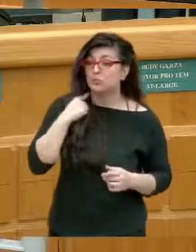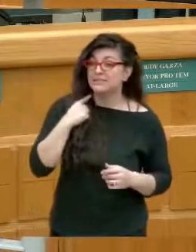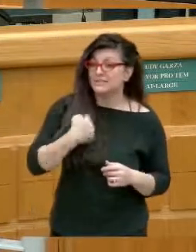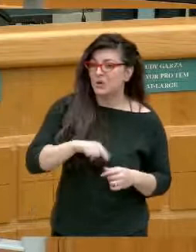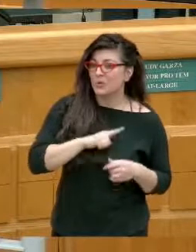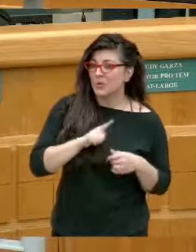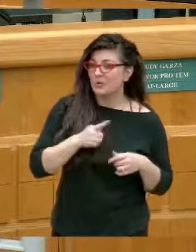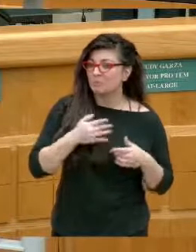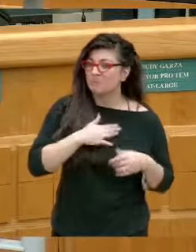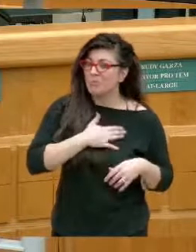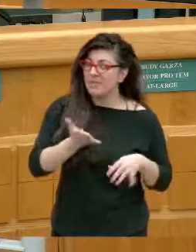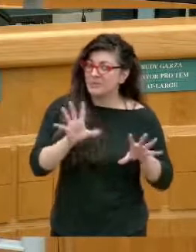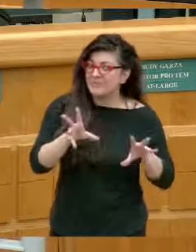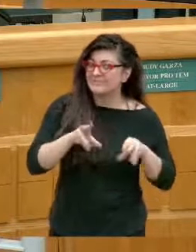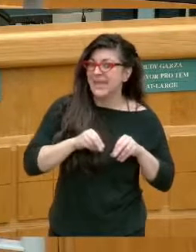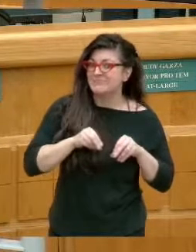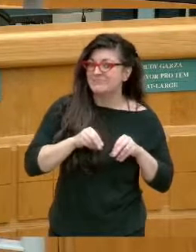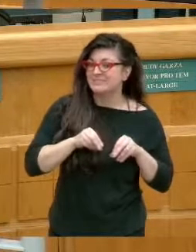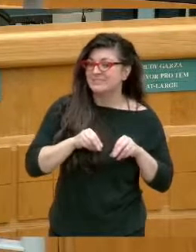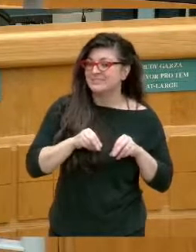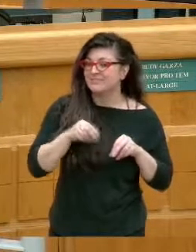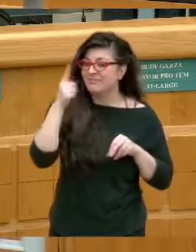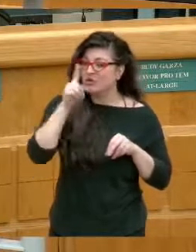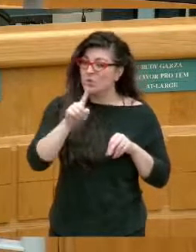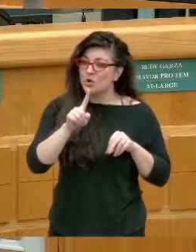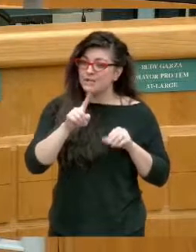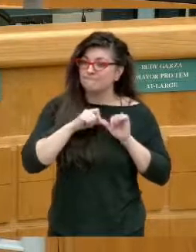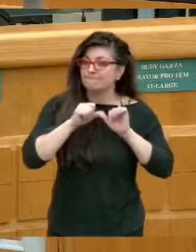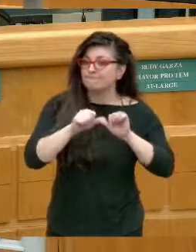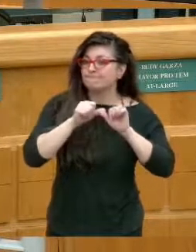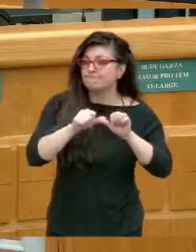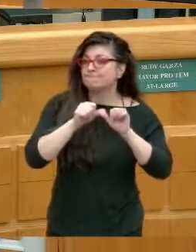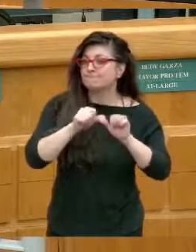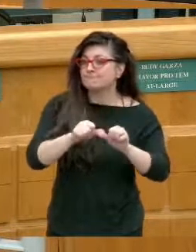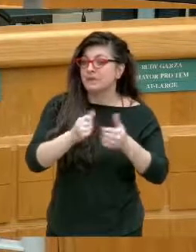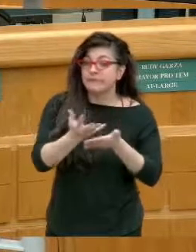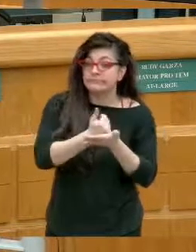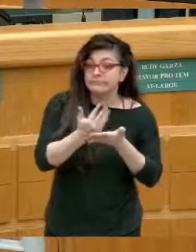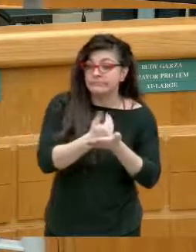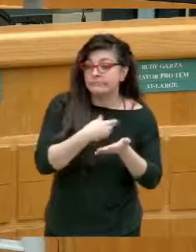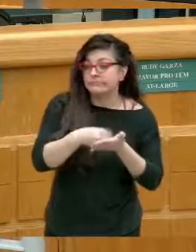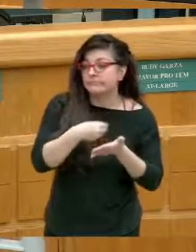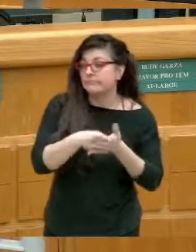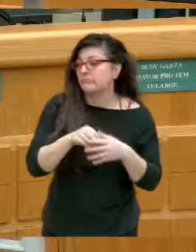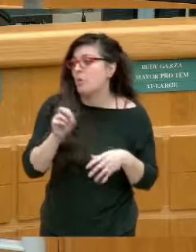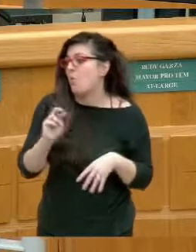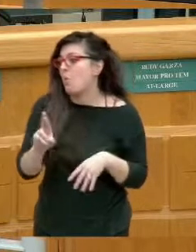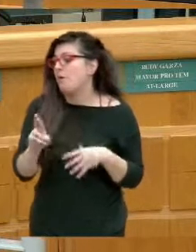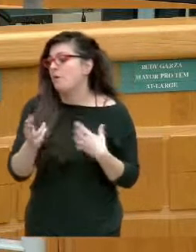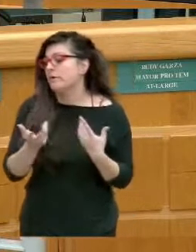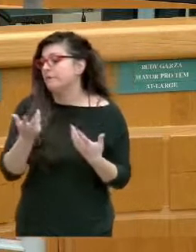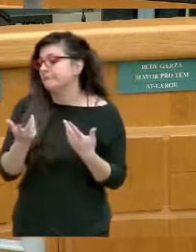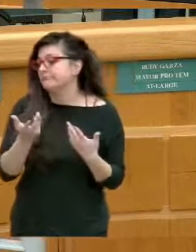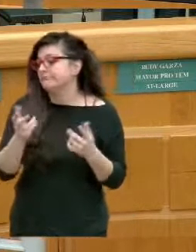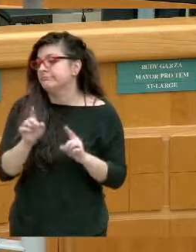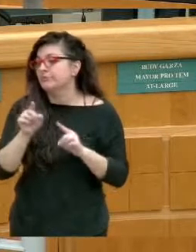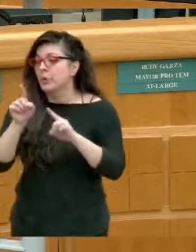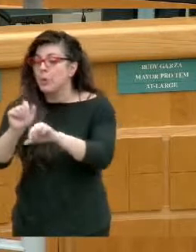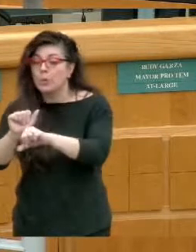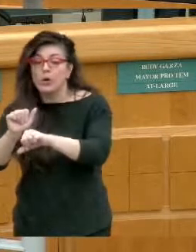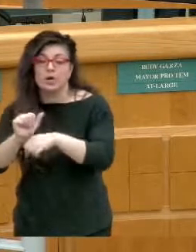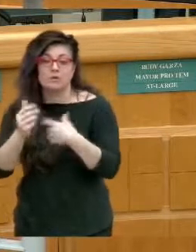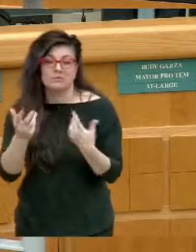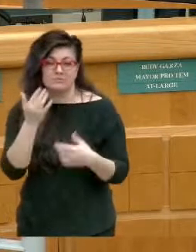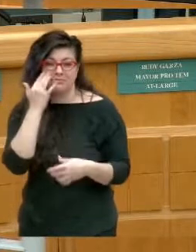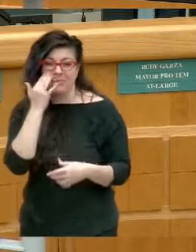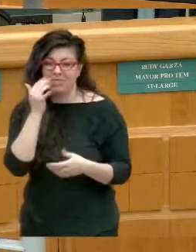order to continue on and be able to make money, or be able to go to work? I think